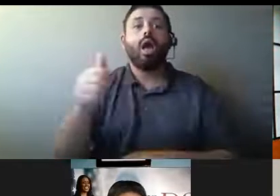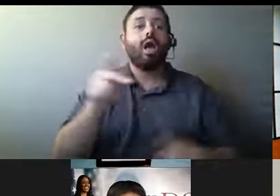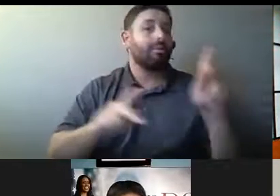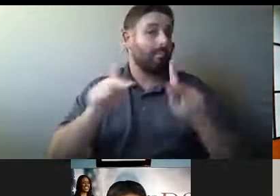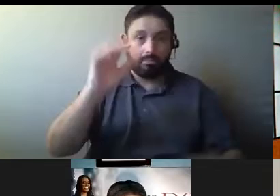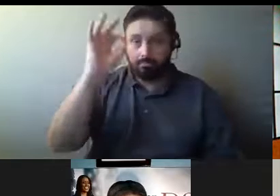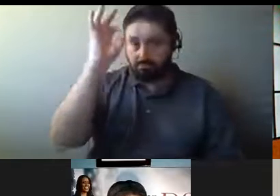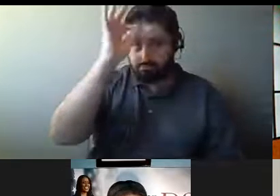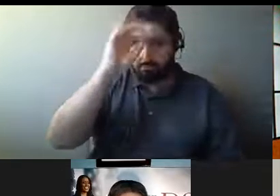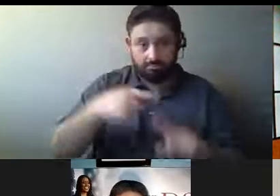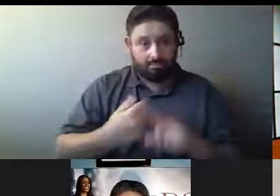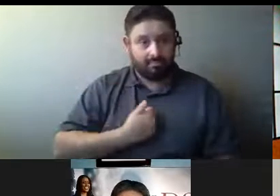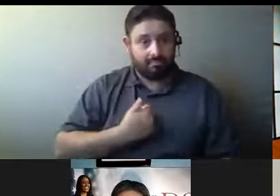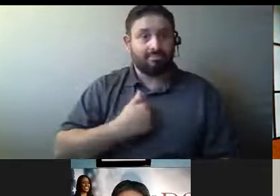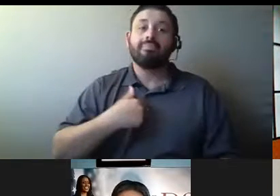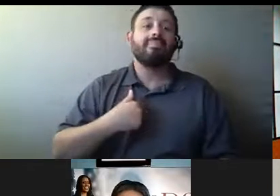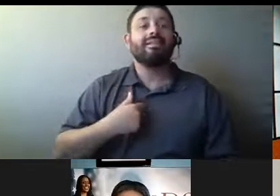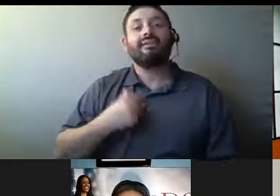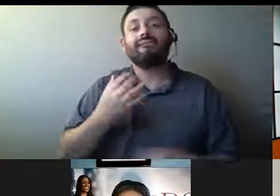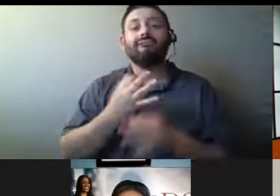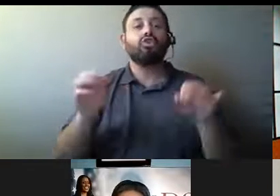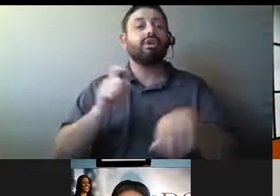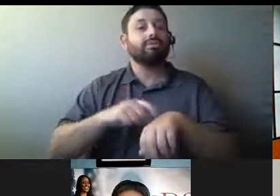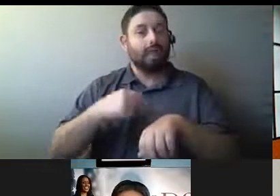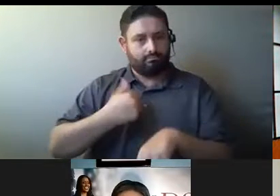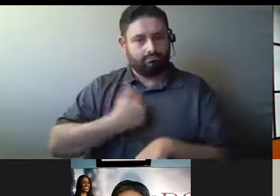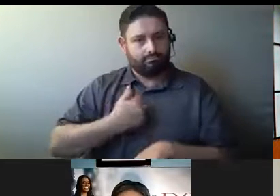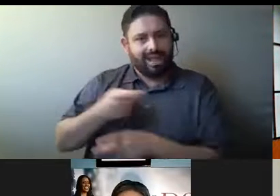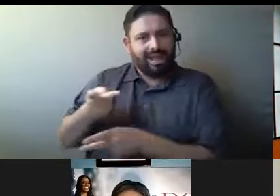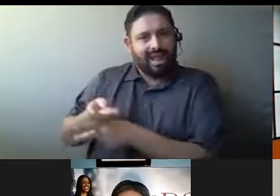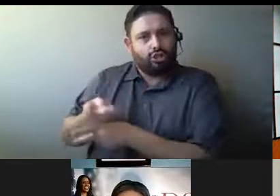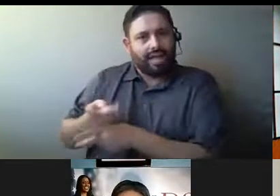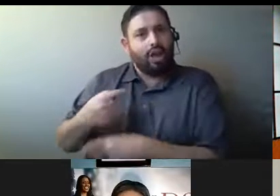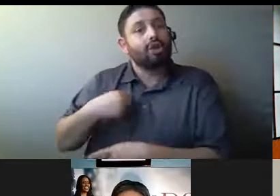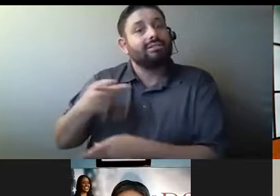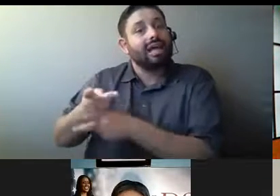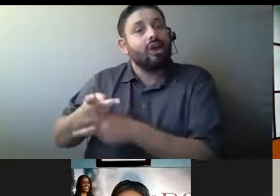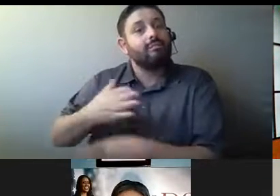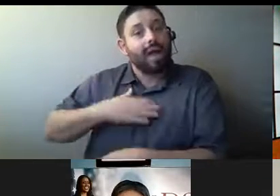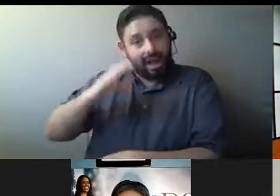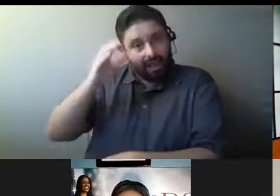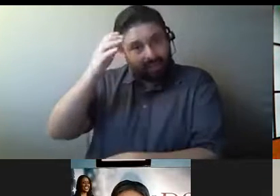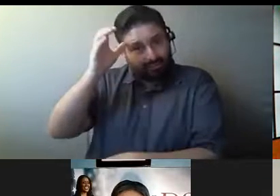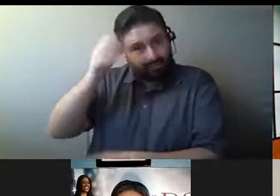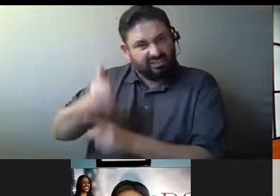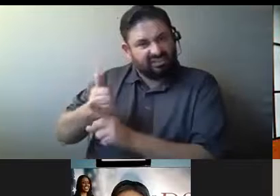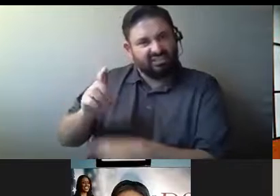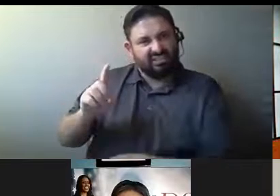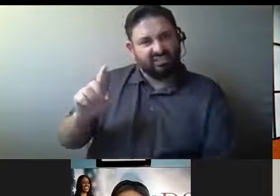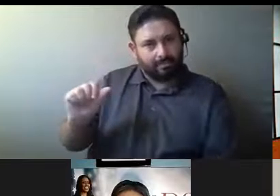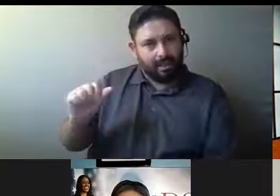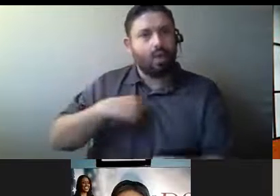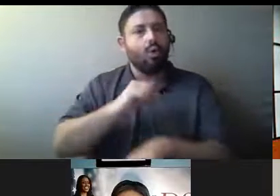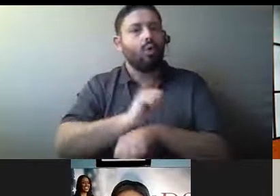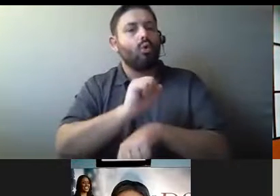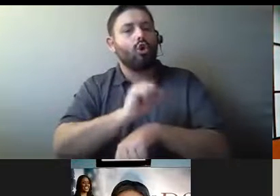about me is that on my spare time, I'm also a caretaker. I take care of my cousin who is disabled. I work